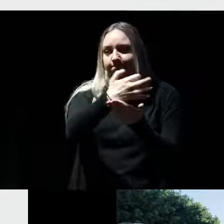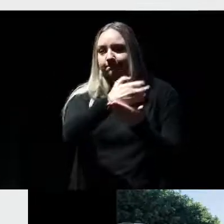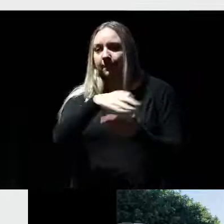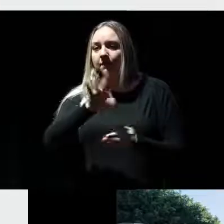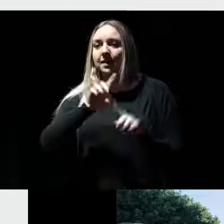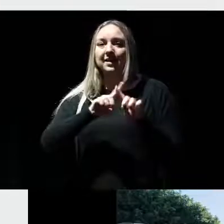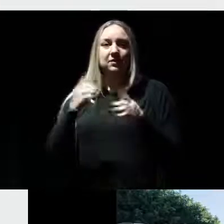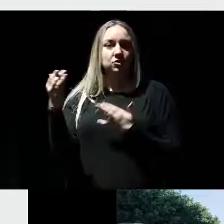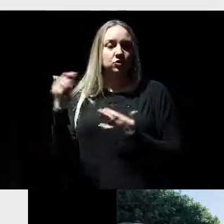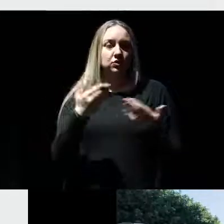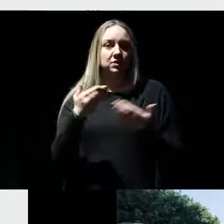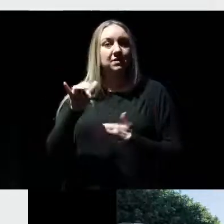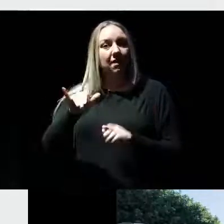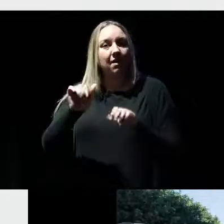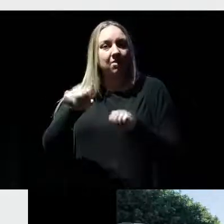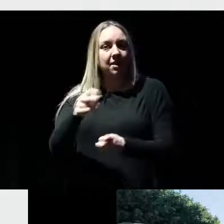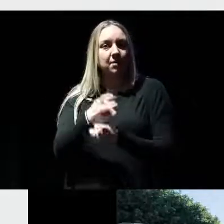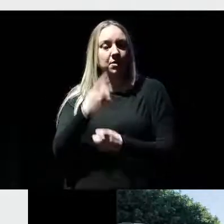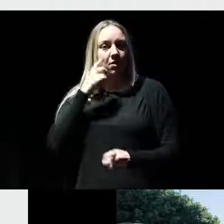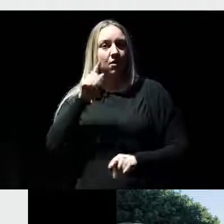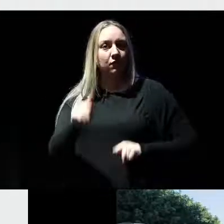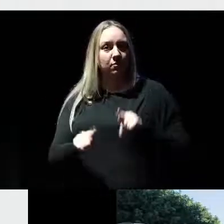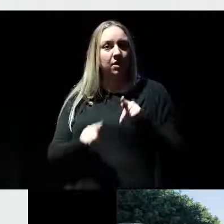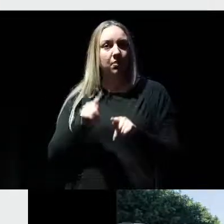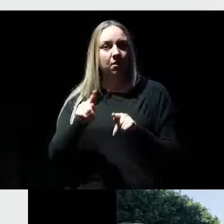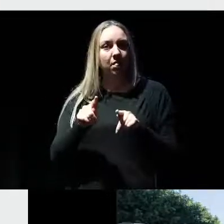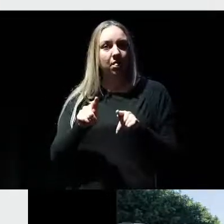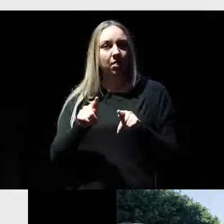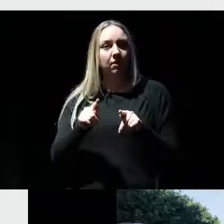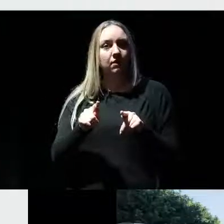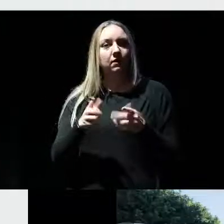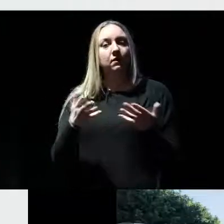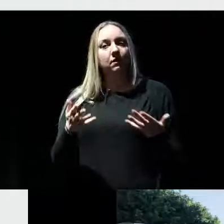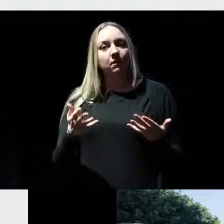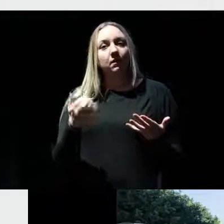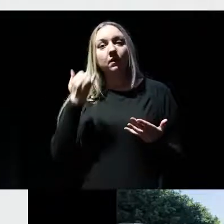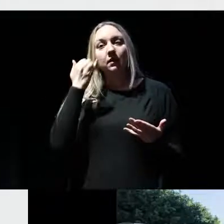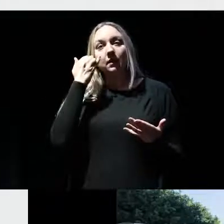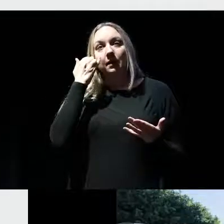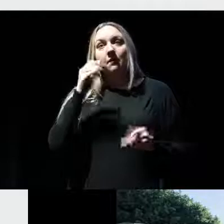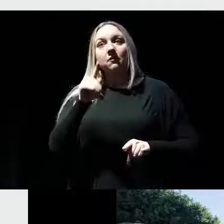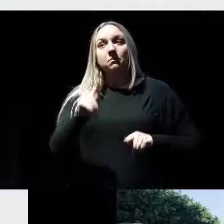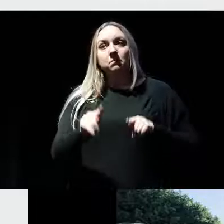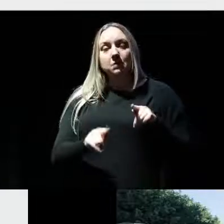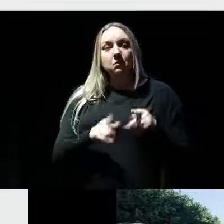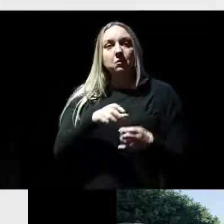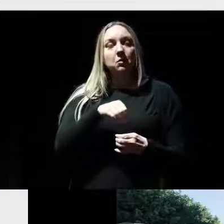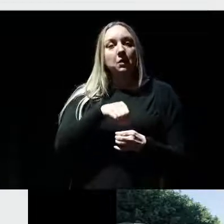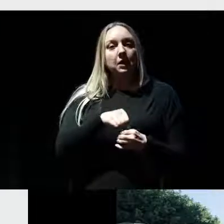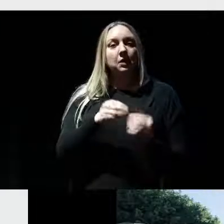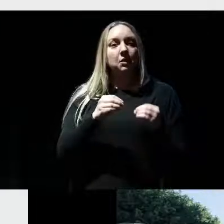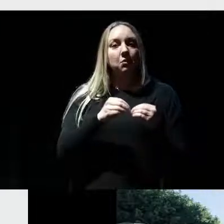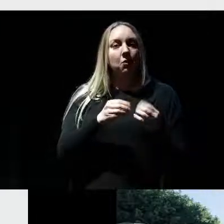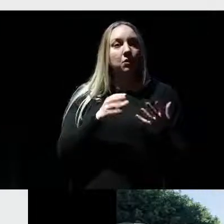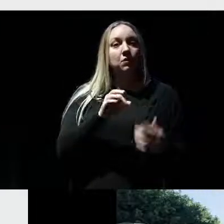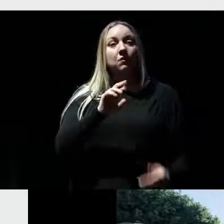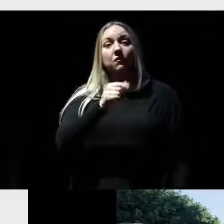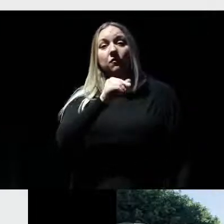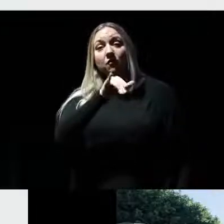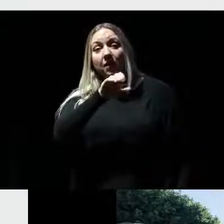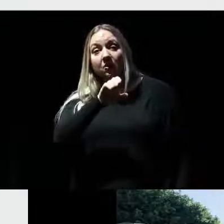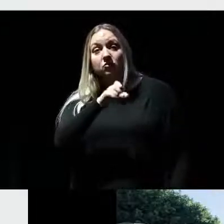very often for people who were susceptible or a bit fragile in